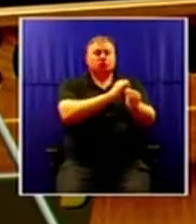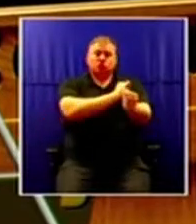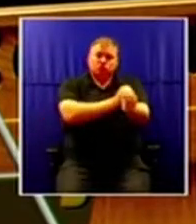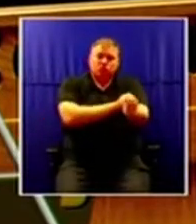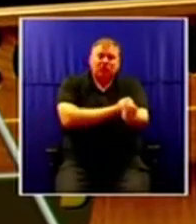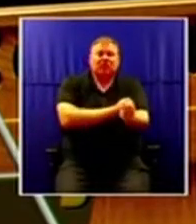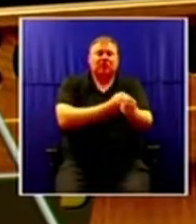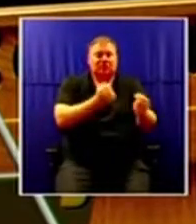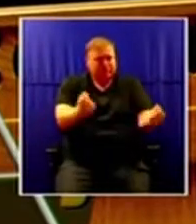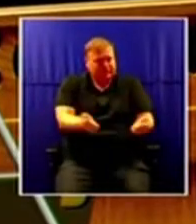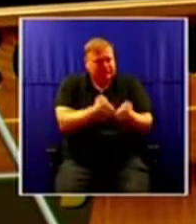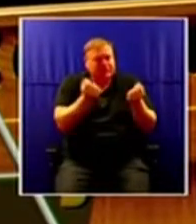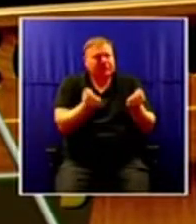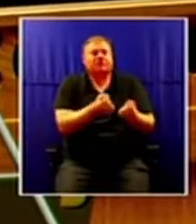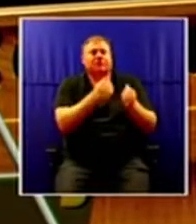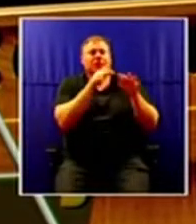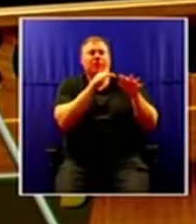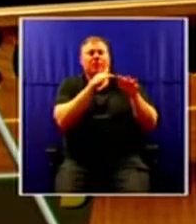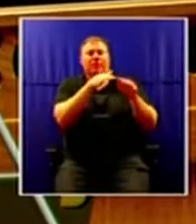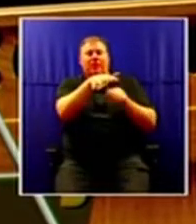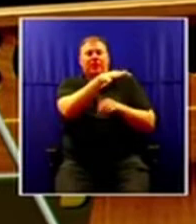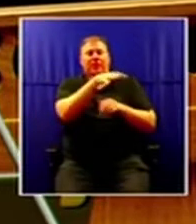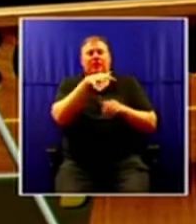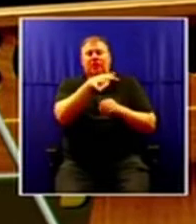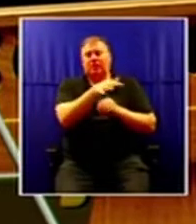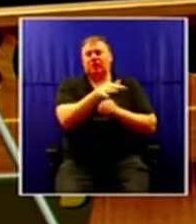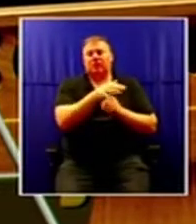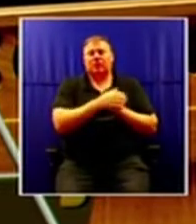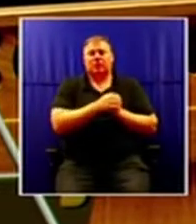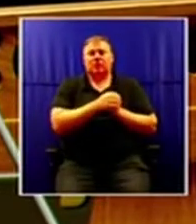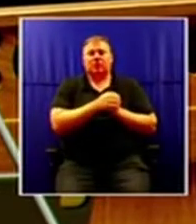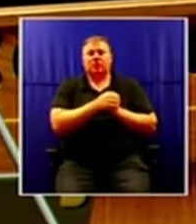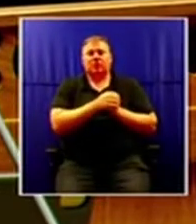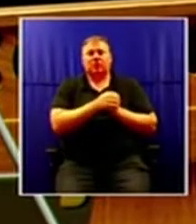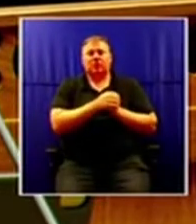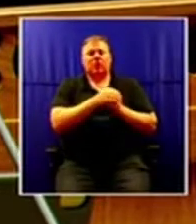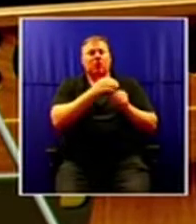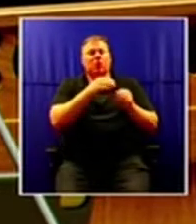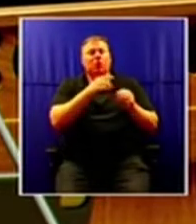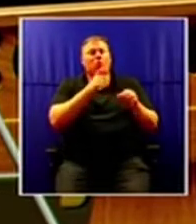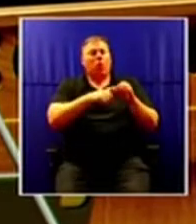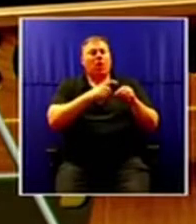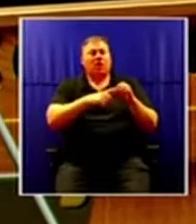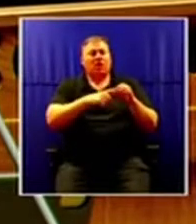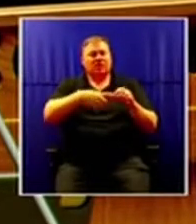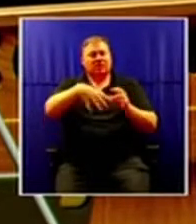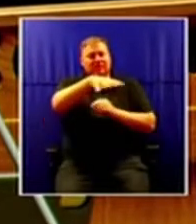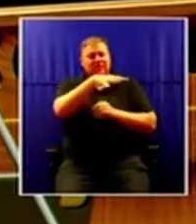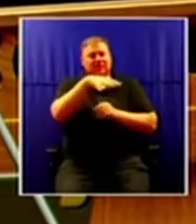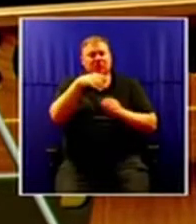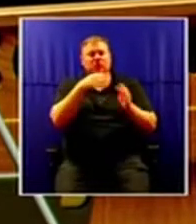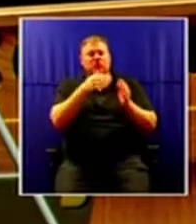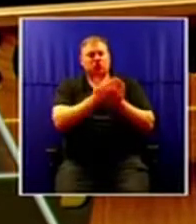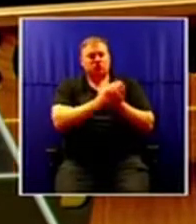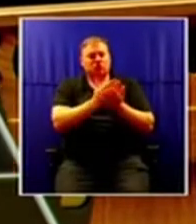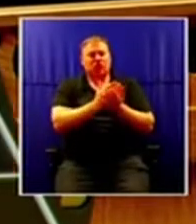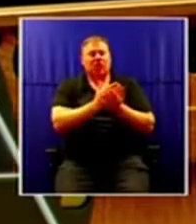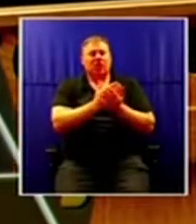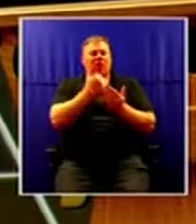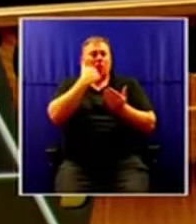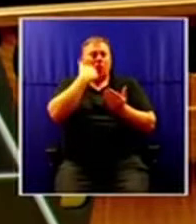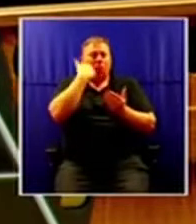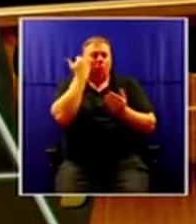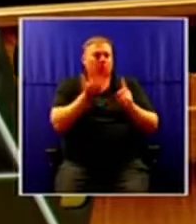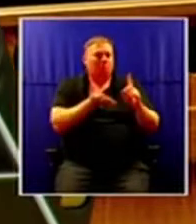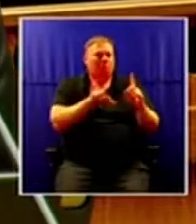people. I spoke about the qualities that we share and the common purpose that binds